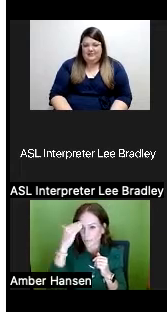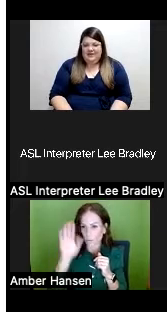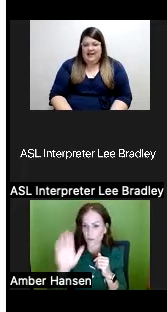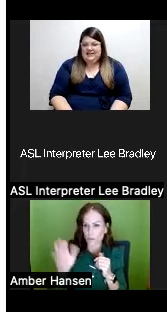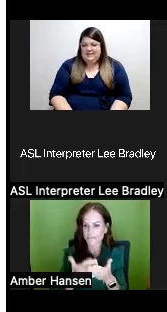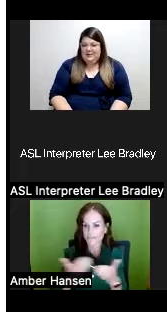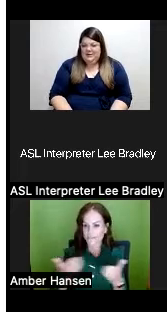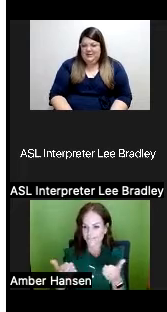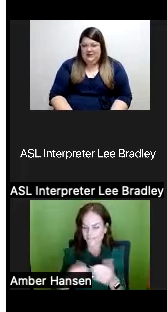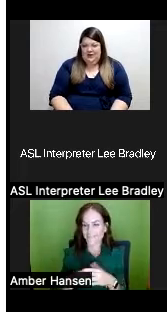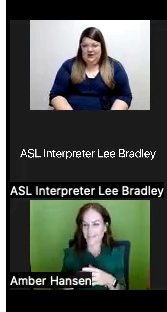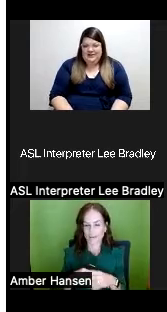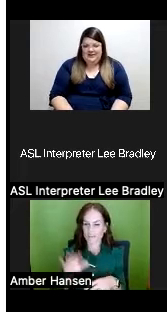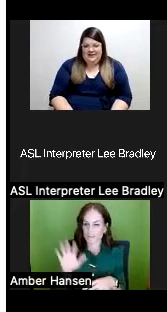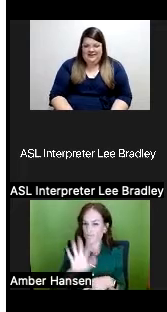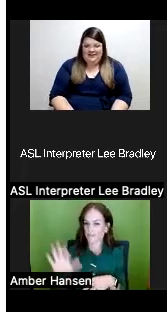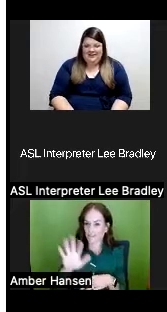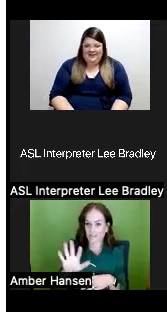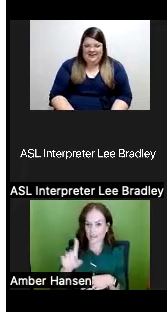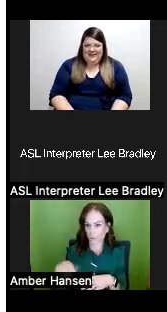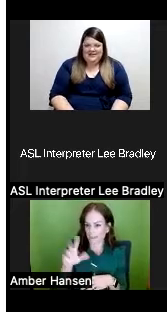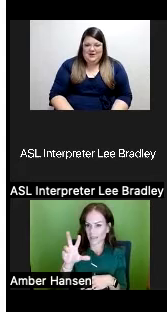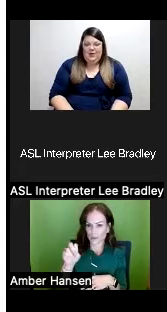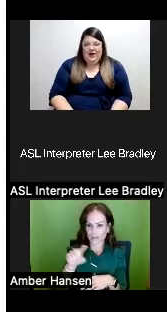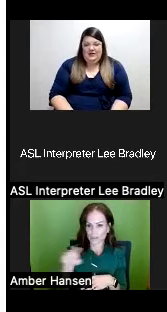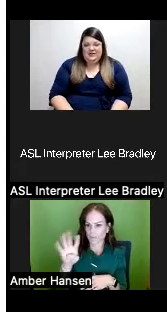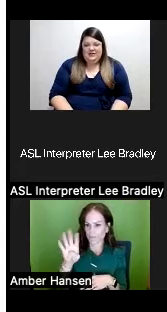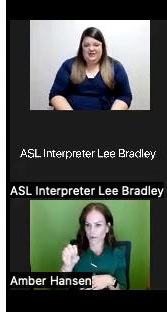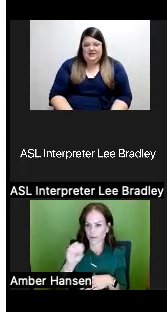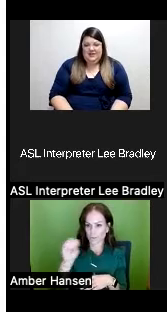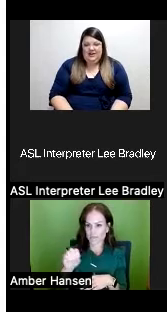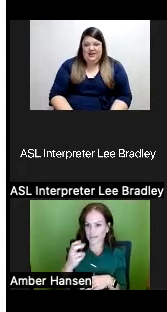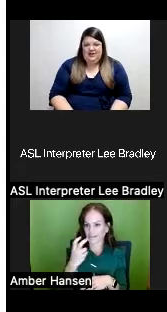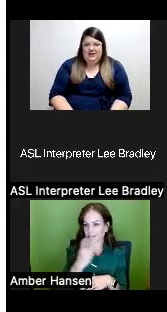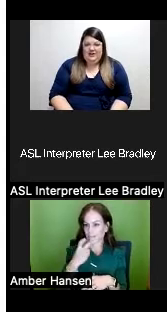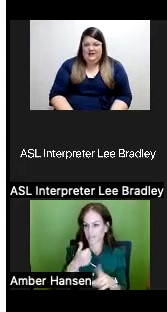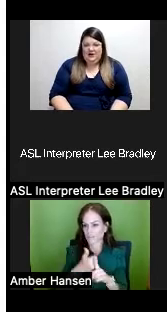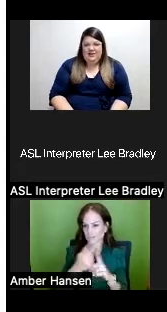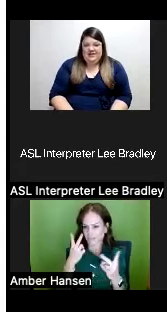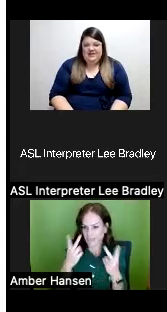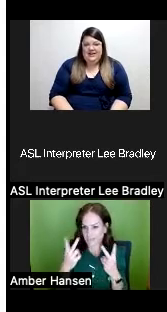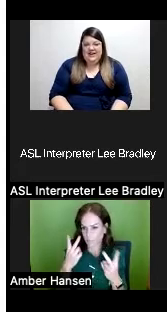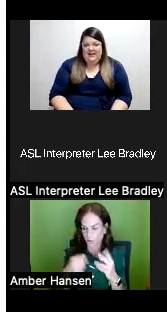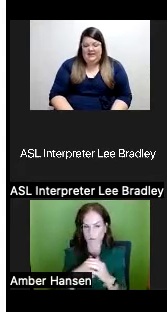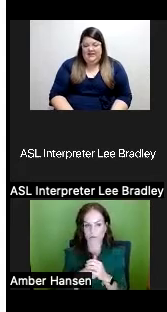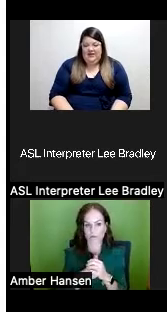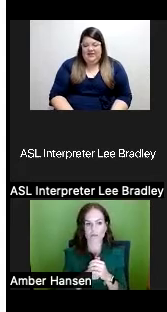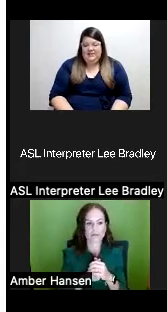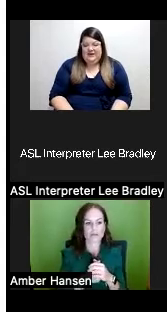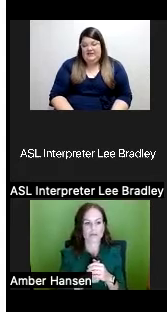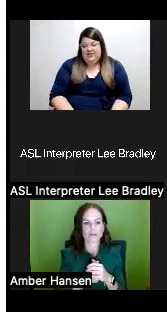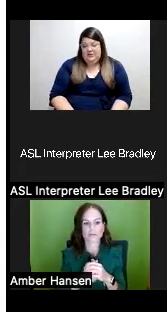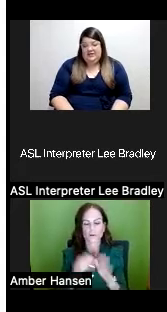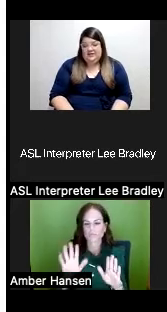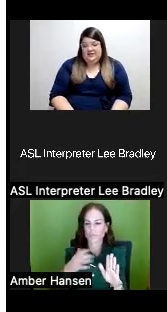So, seems like most of you know your stuff. So around only 30 to 40% of